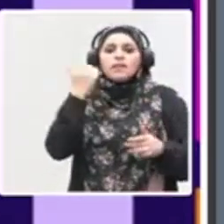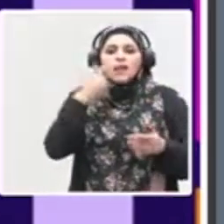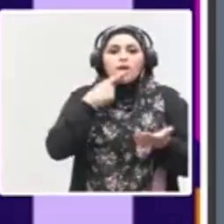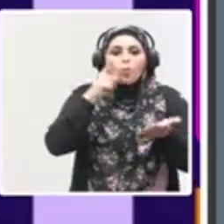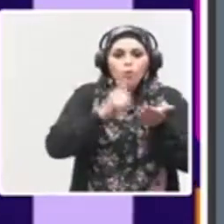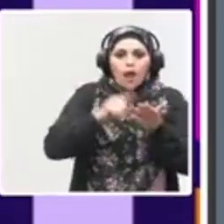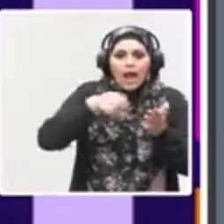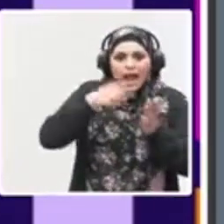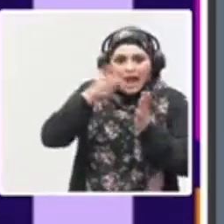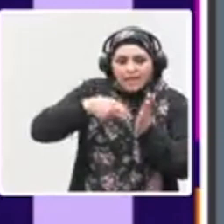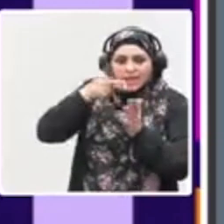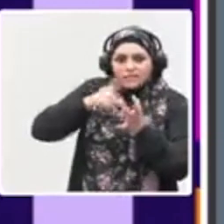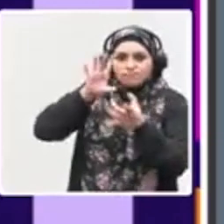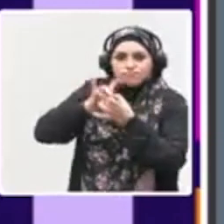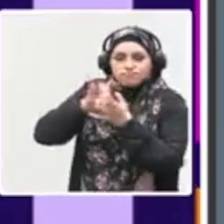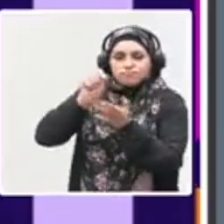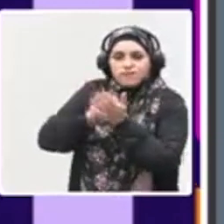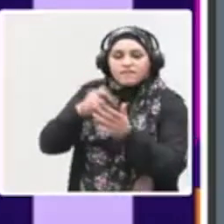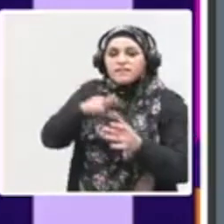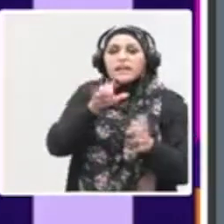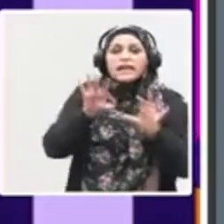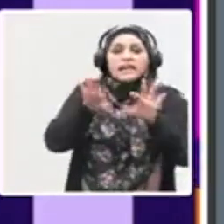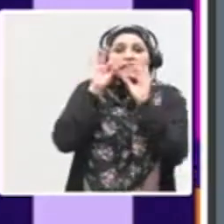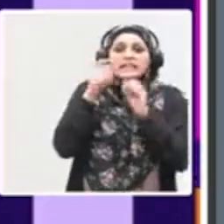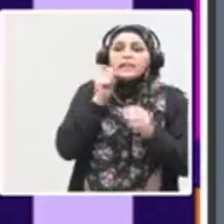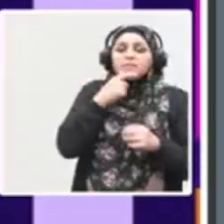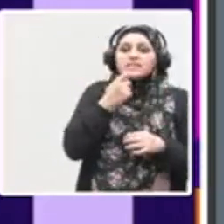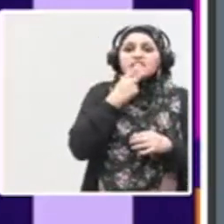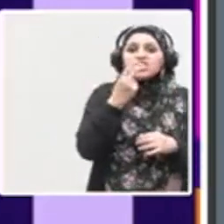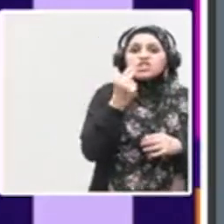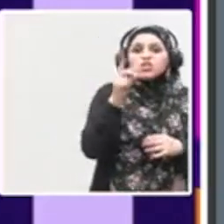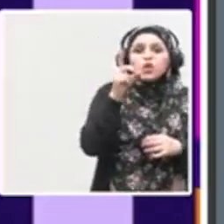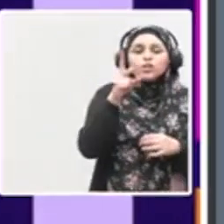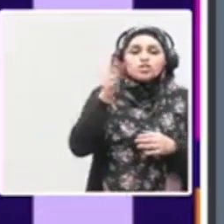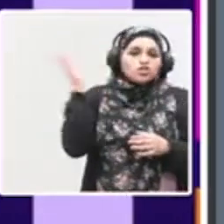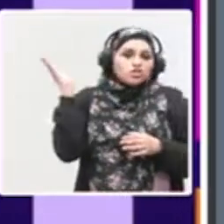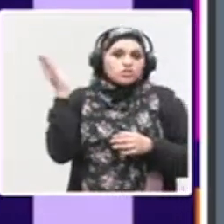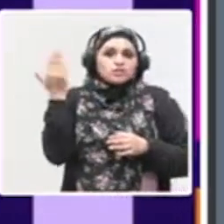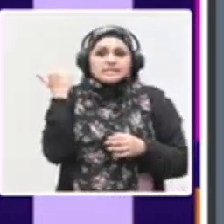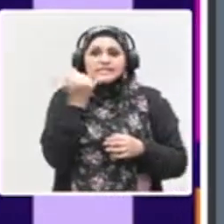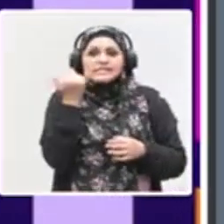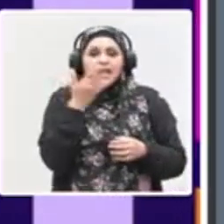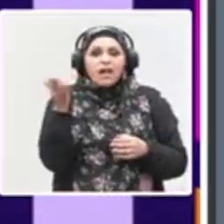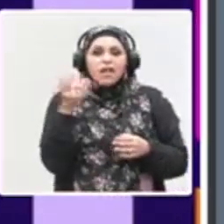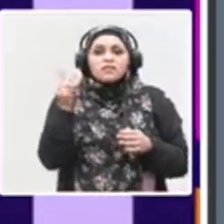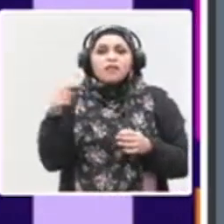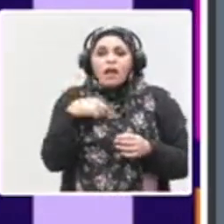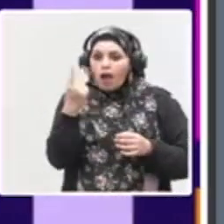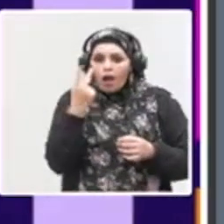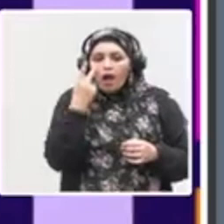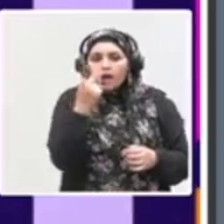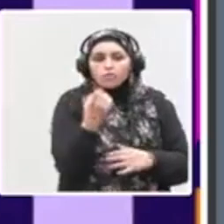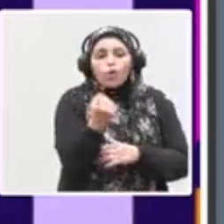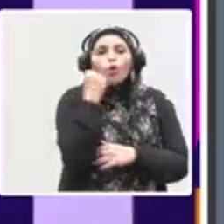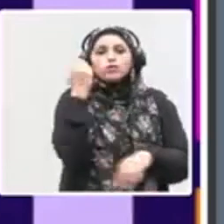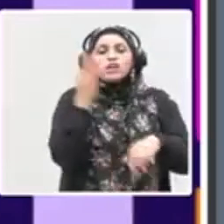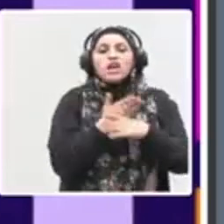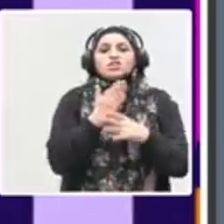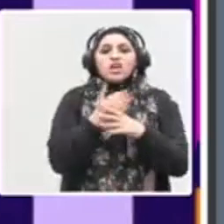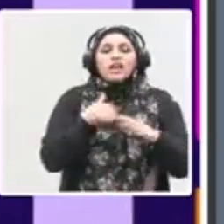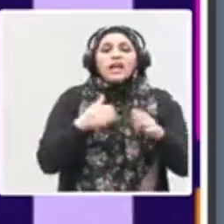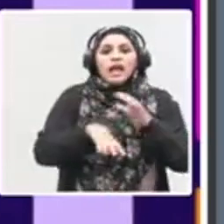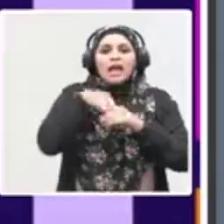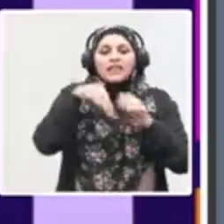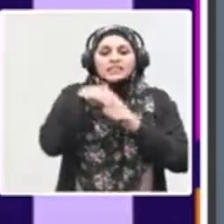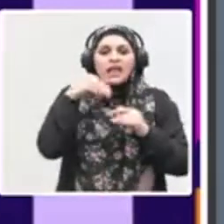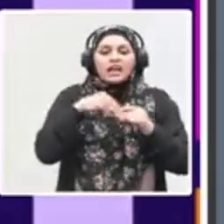so demonstrated the potential of film and TV to local government that they now have been tapped as the media partner for